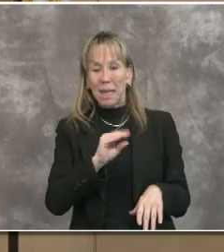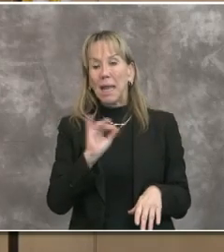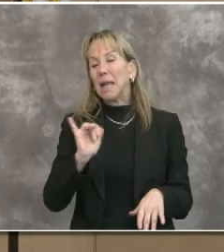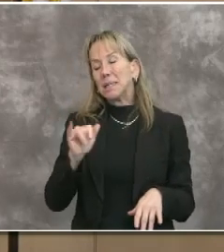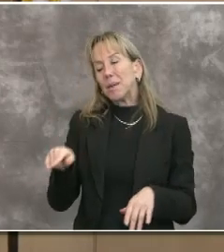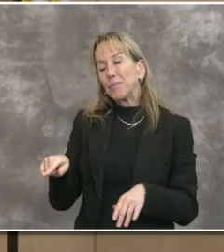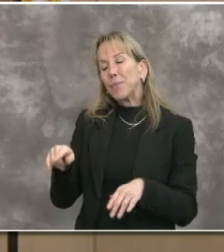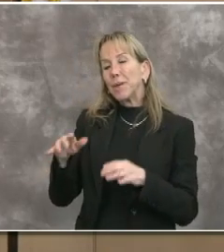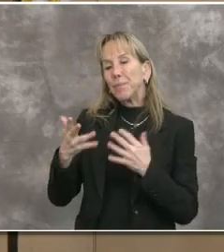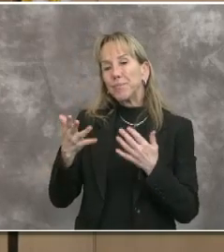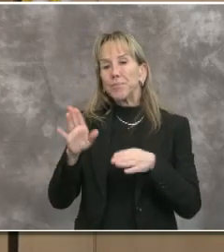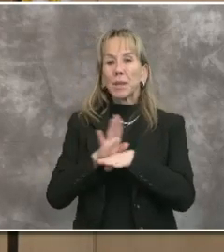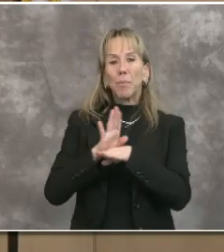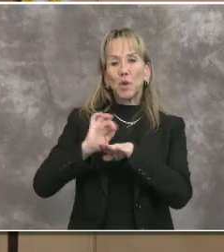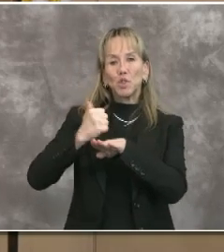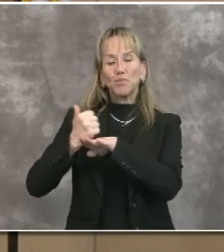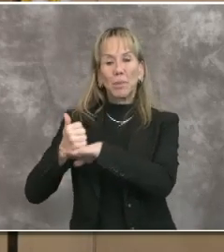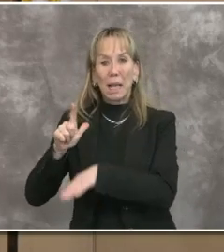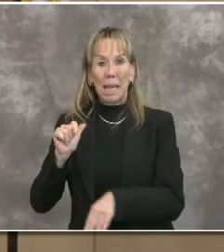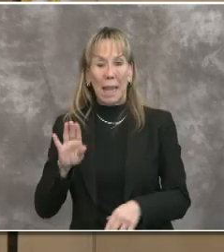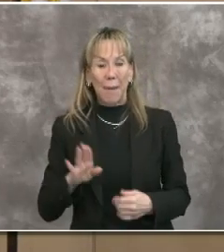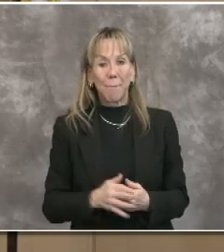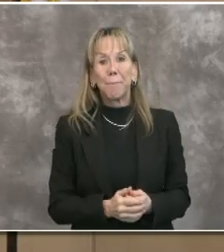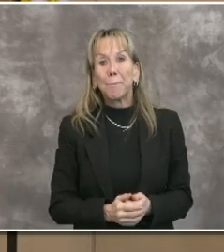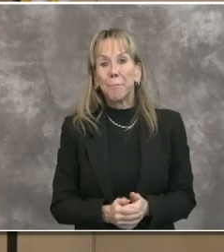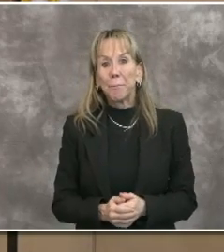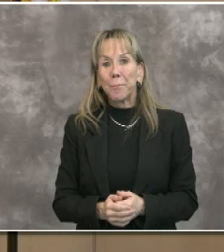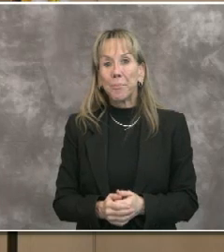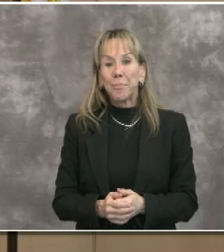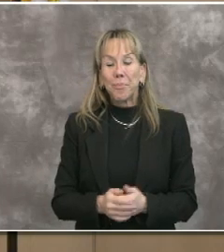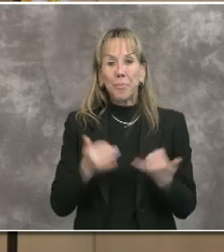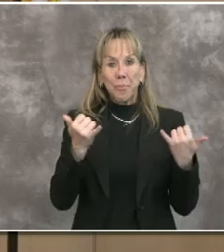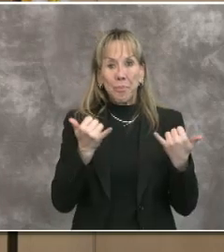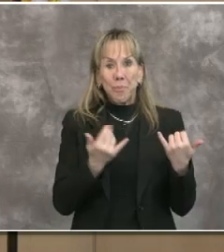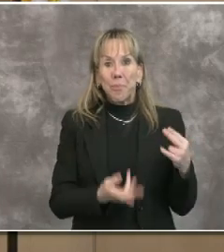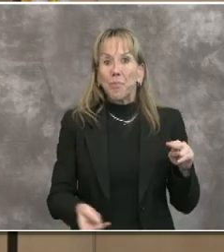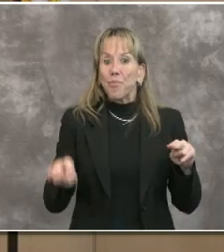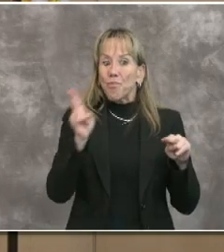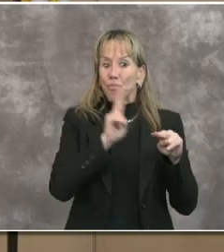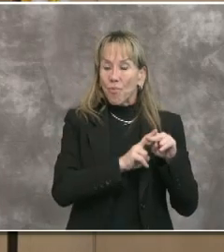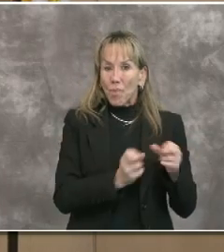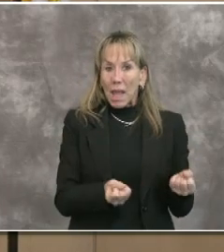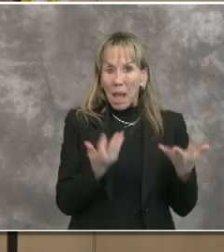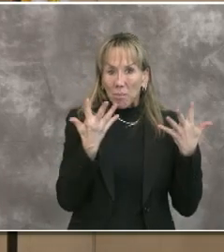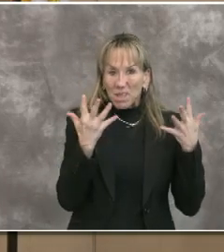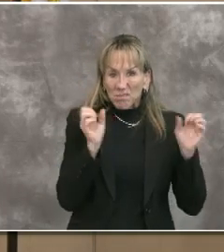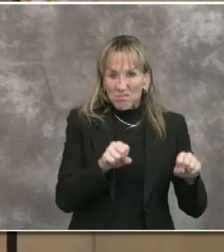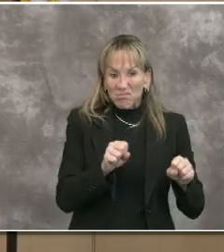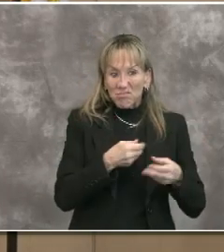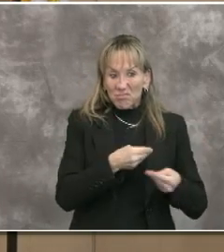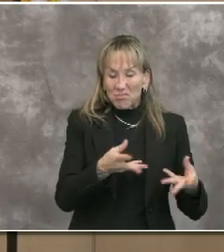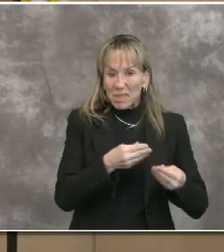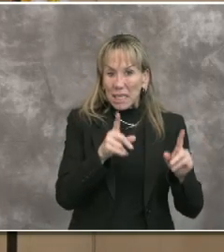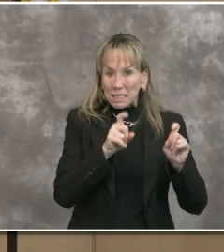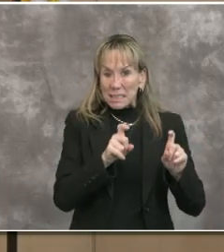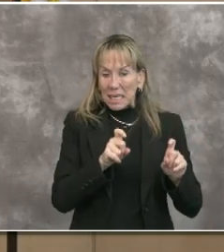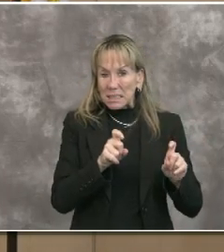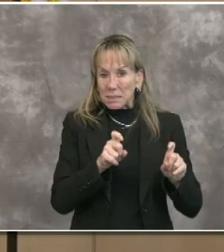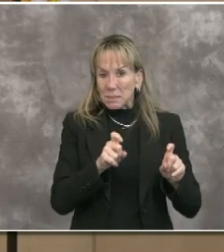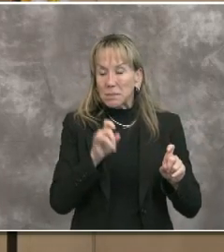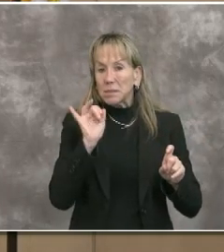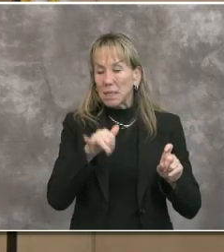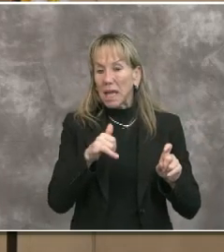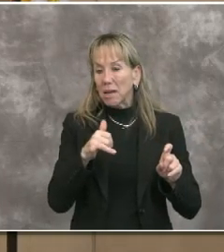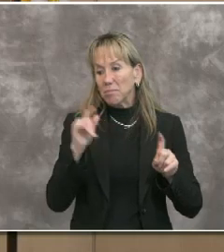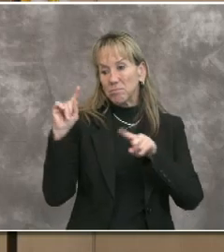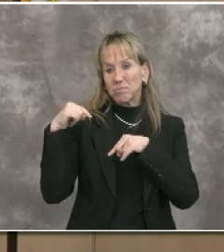commercial laboratories, to number one, increase to the capability that, the known capability that